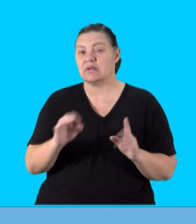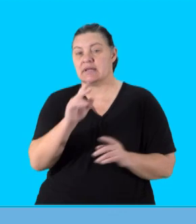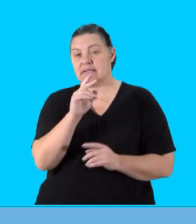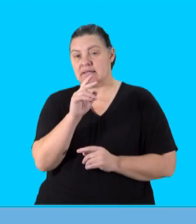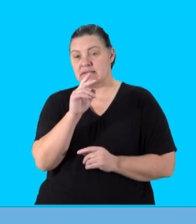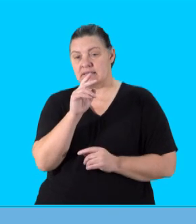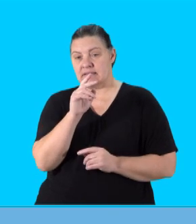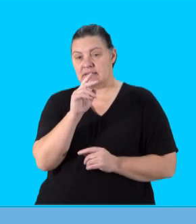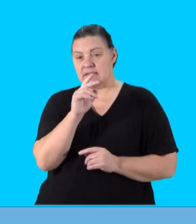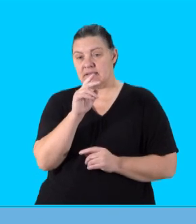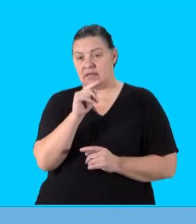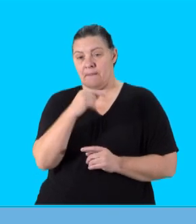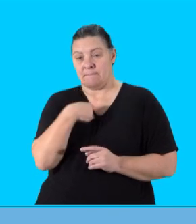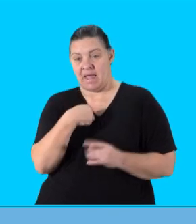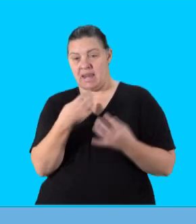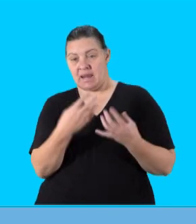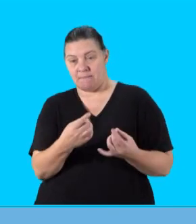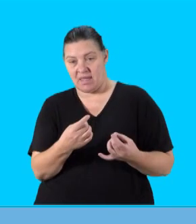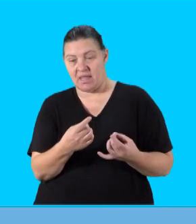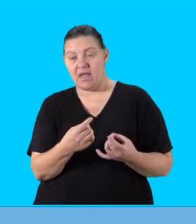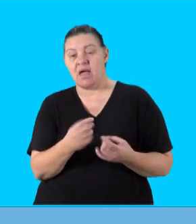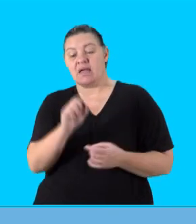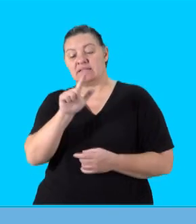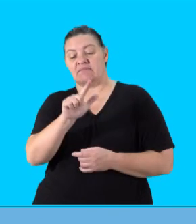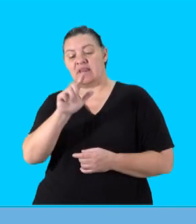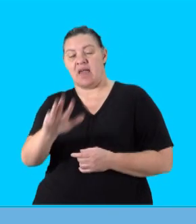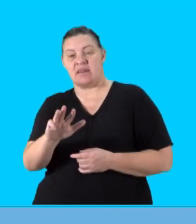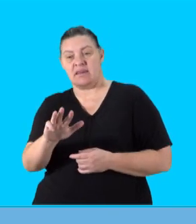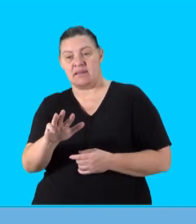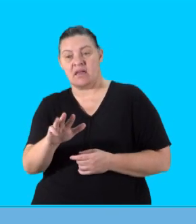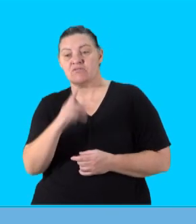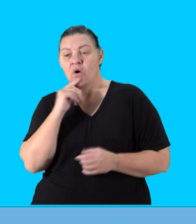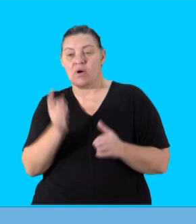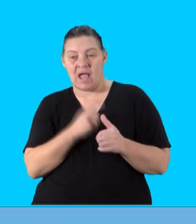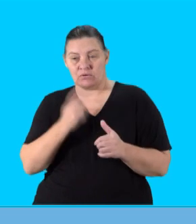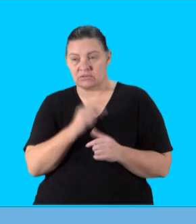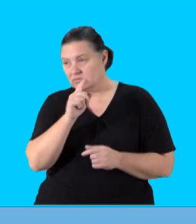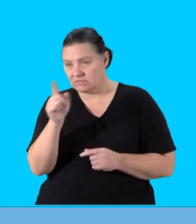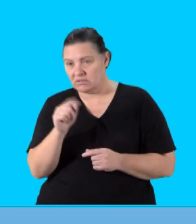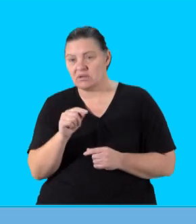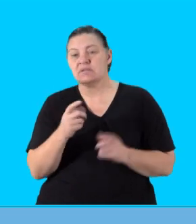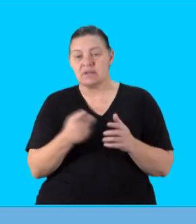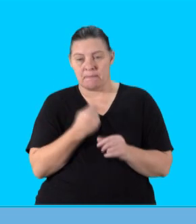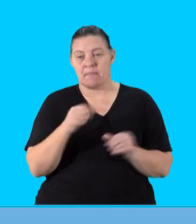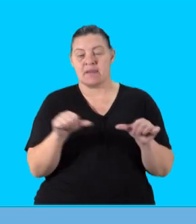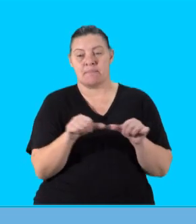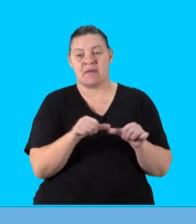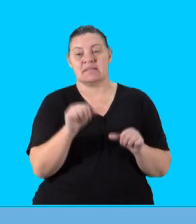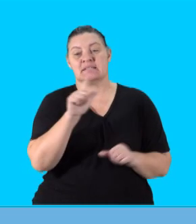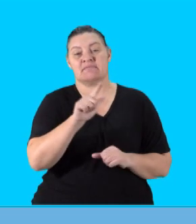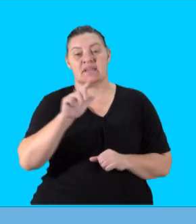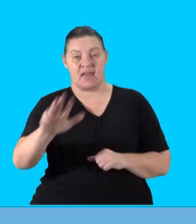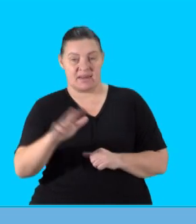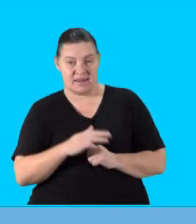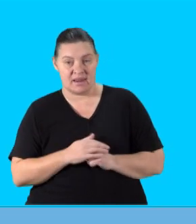Right? K, my atomic number is 79. So you just count in a periodic table and look at element number